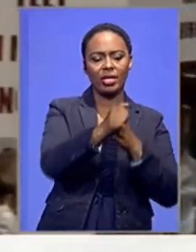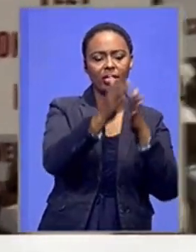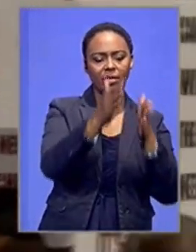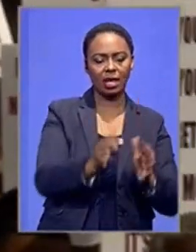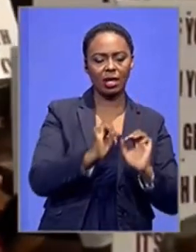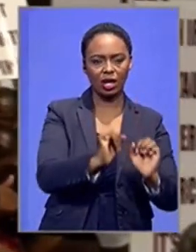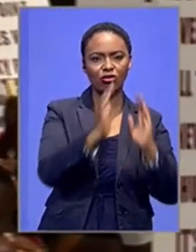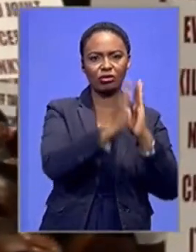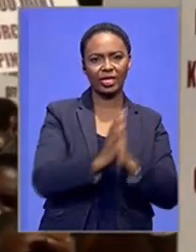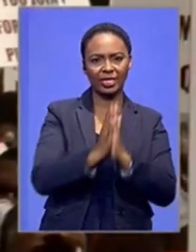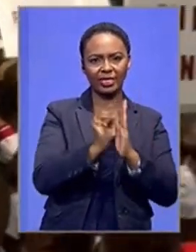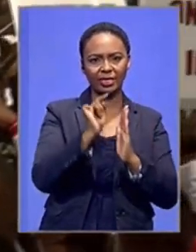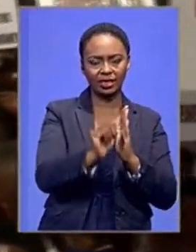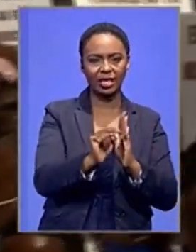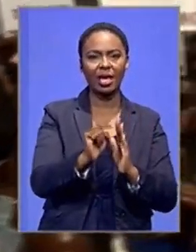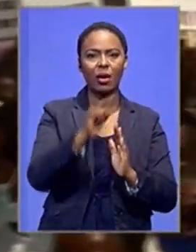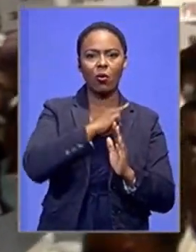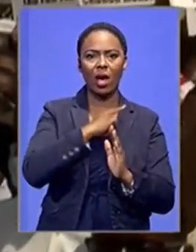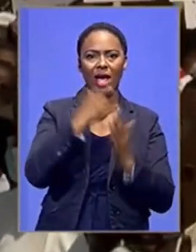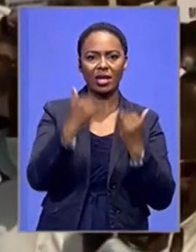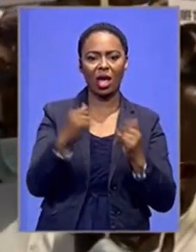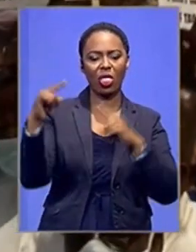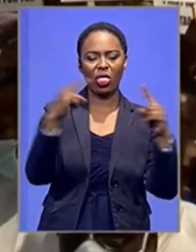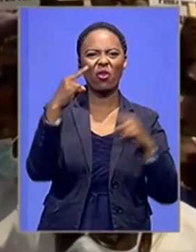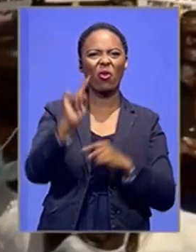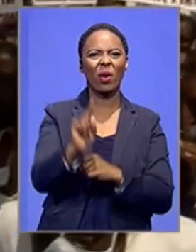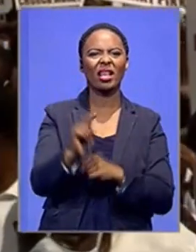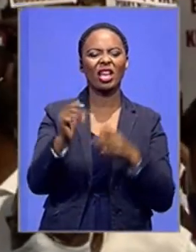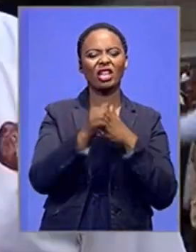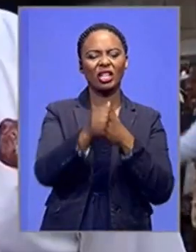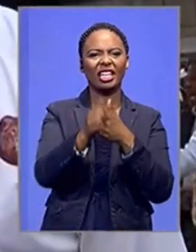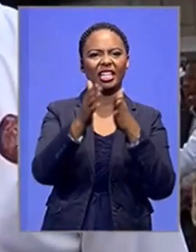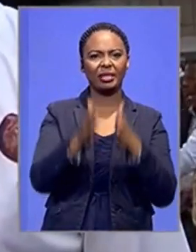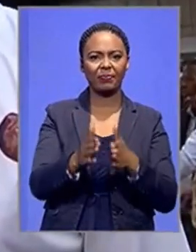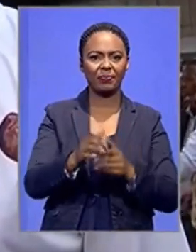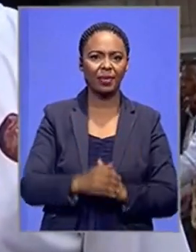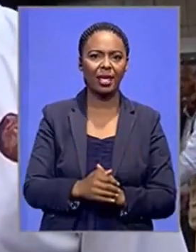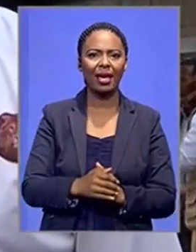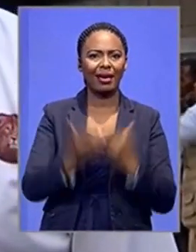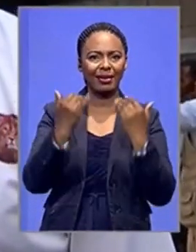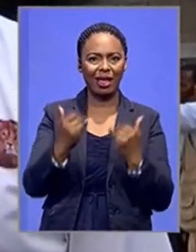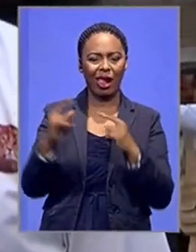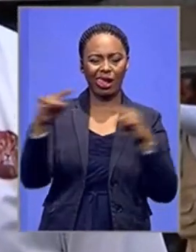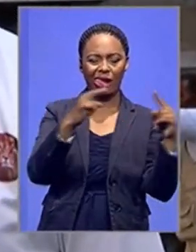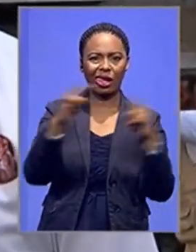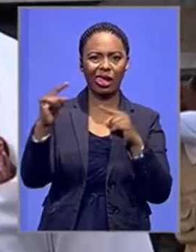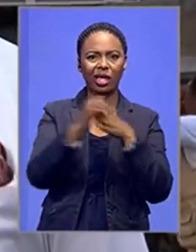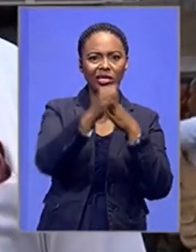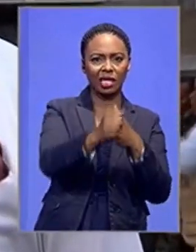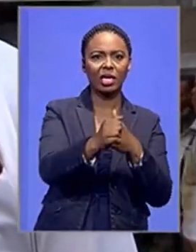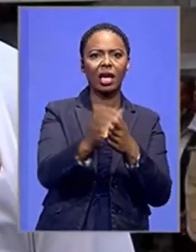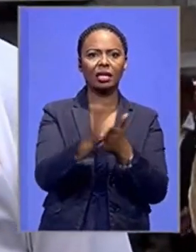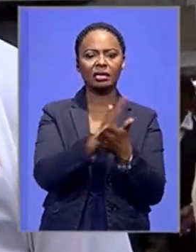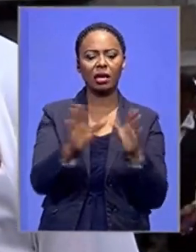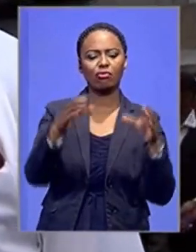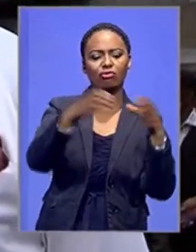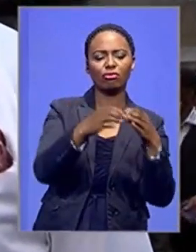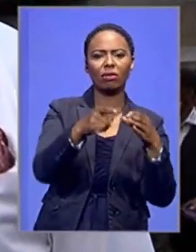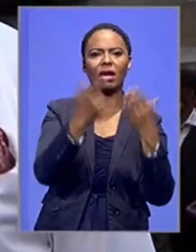has become known as the leadership battle. So now what happens in this leadership battle? Obviously, the other factions have